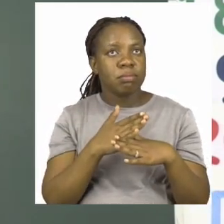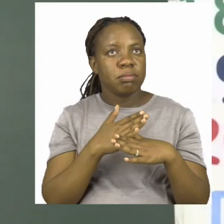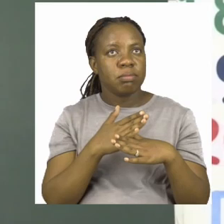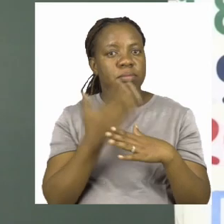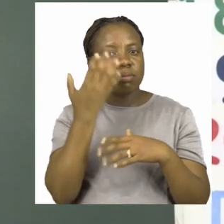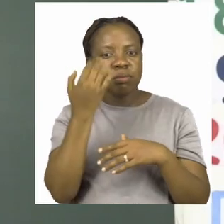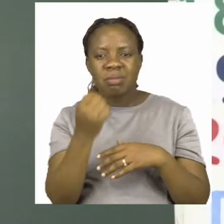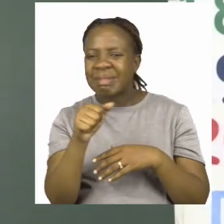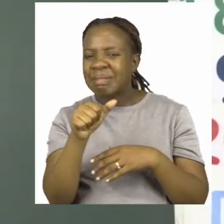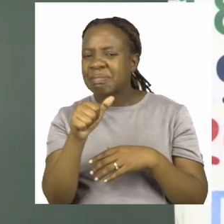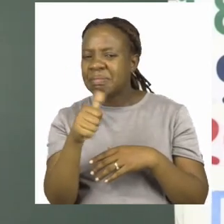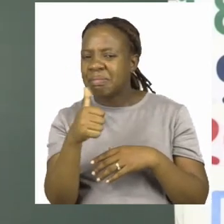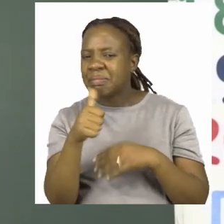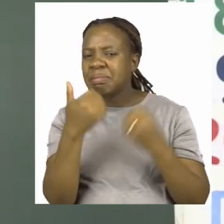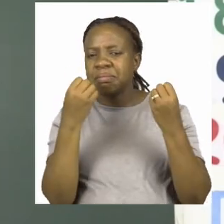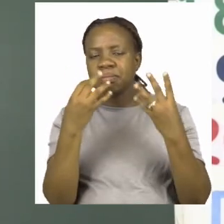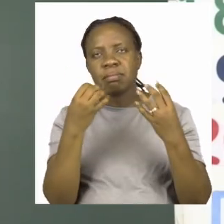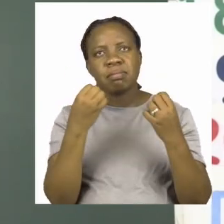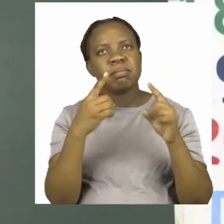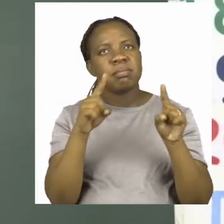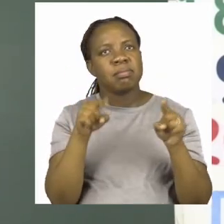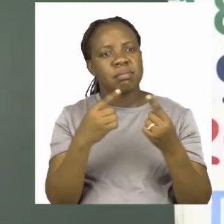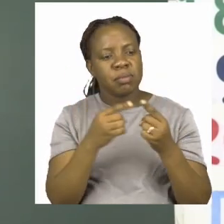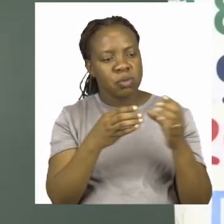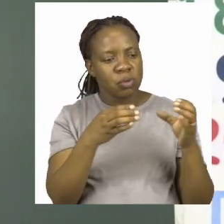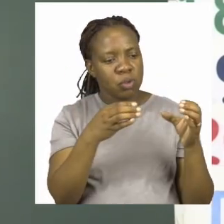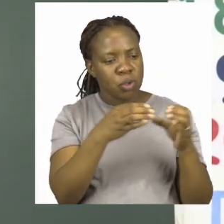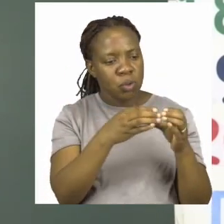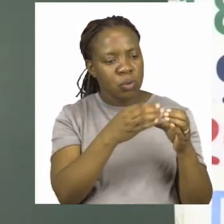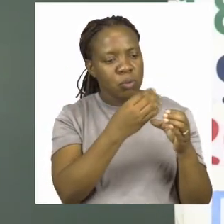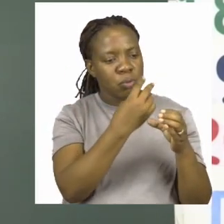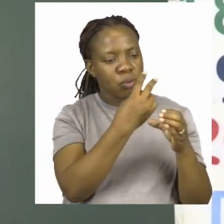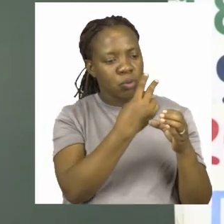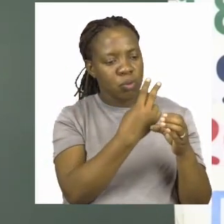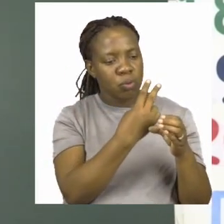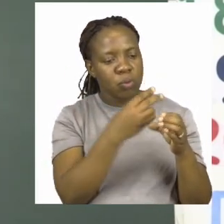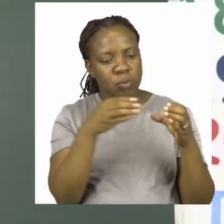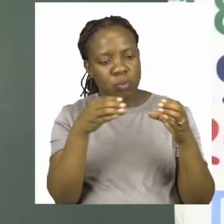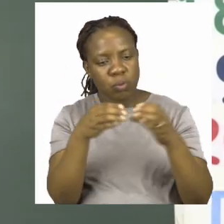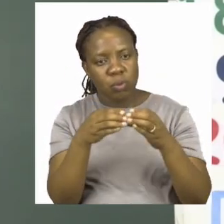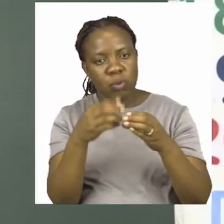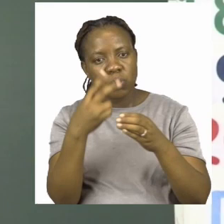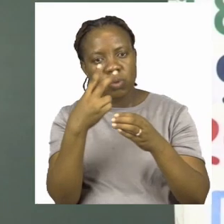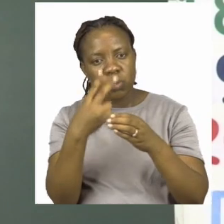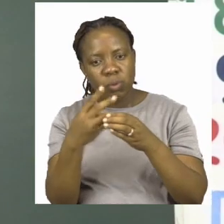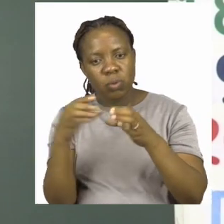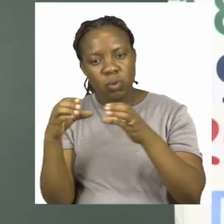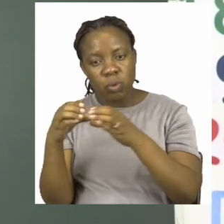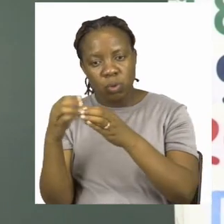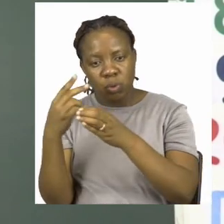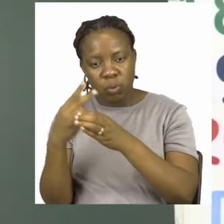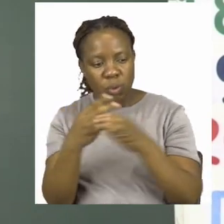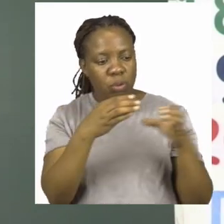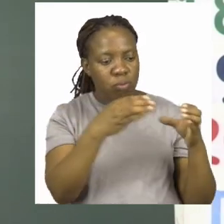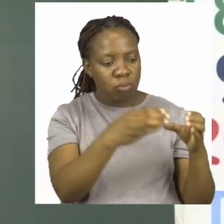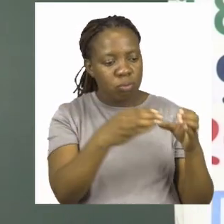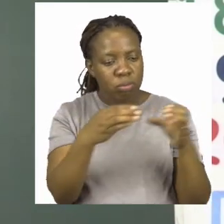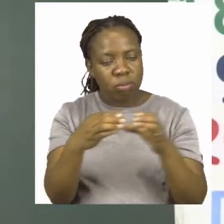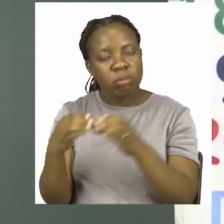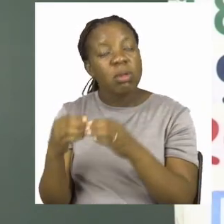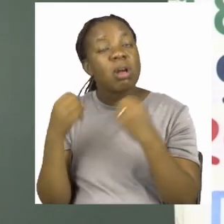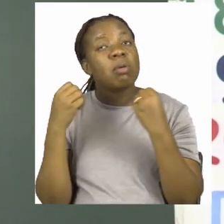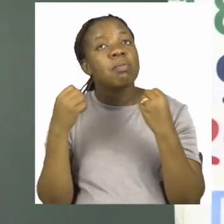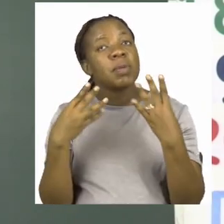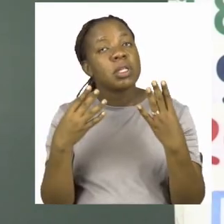other objects that you need to group in 2s, and then you count the groups together to see how